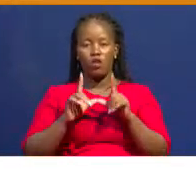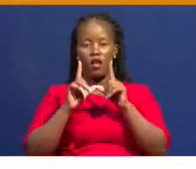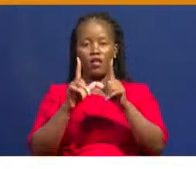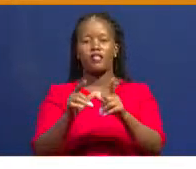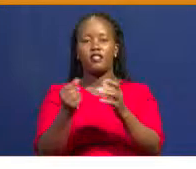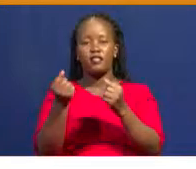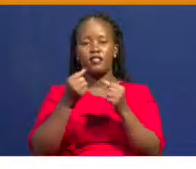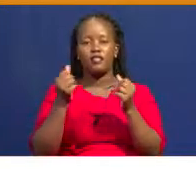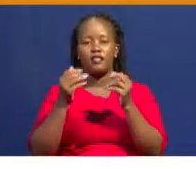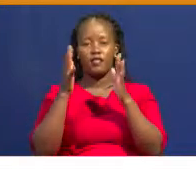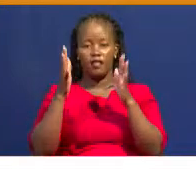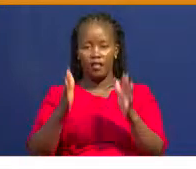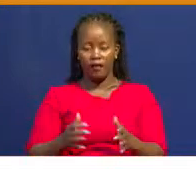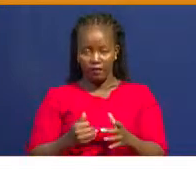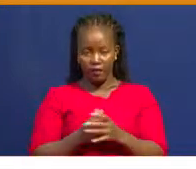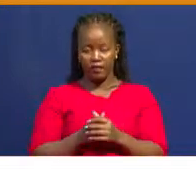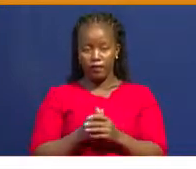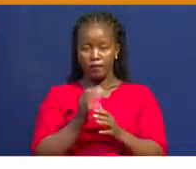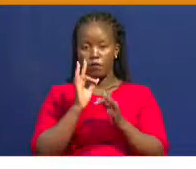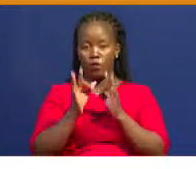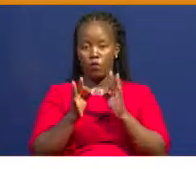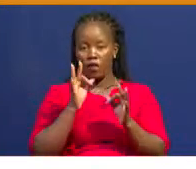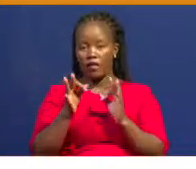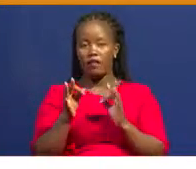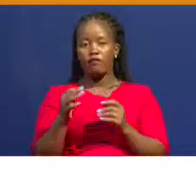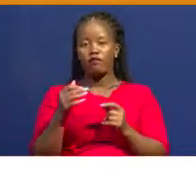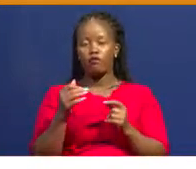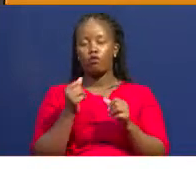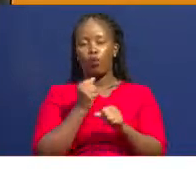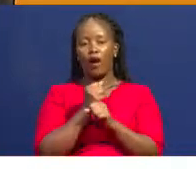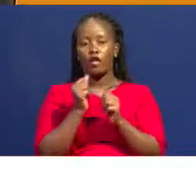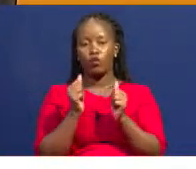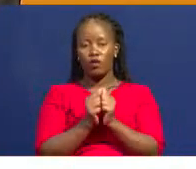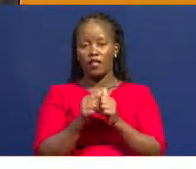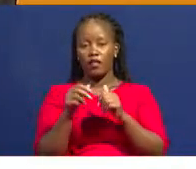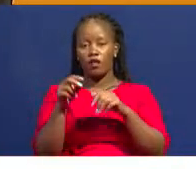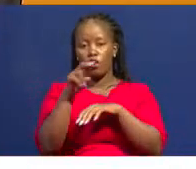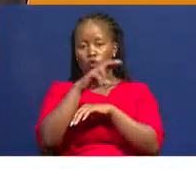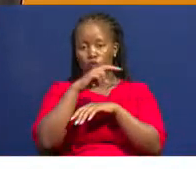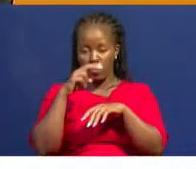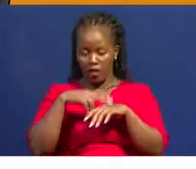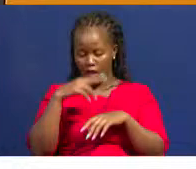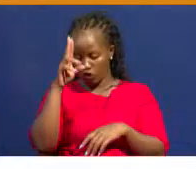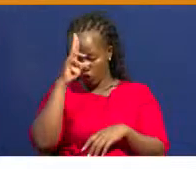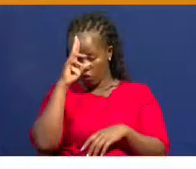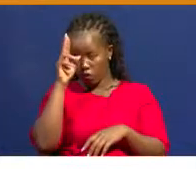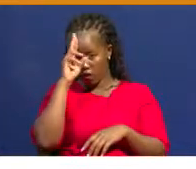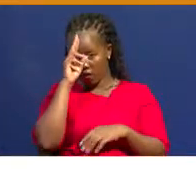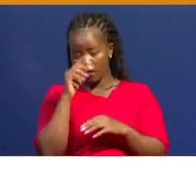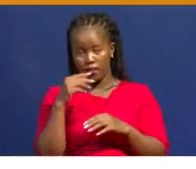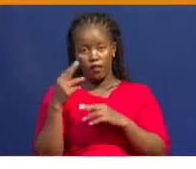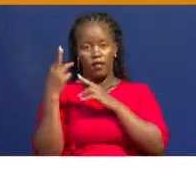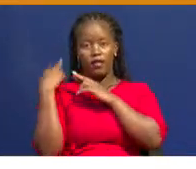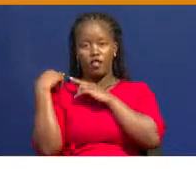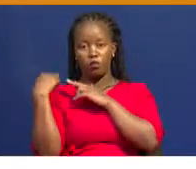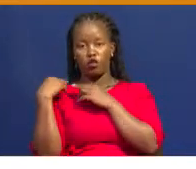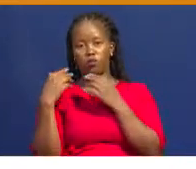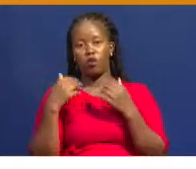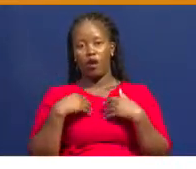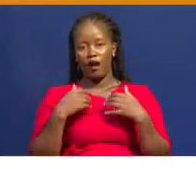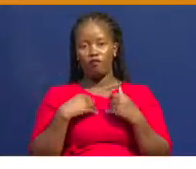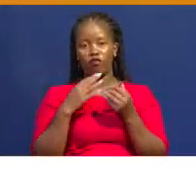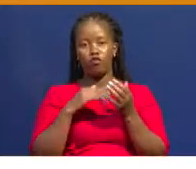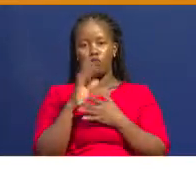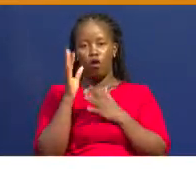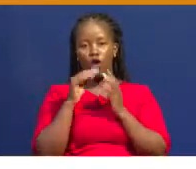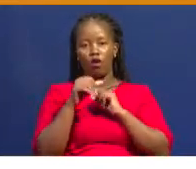if we approach it as a multi-agency together with the National Police, which is a child with the enforcement, you see how effective and